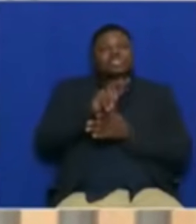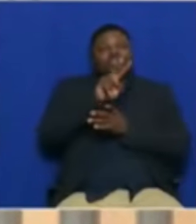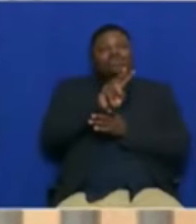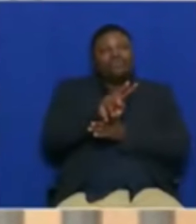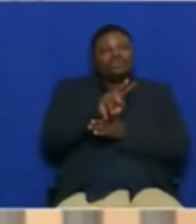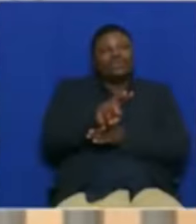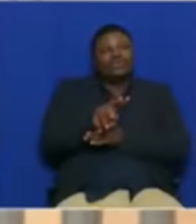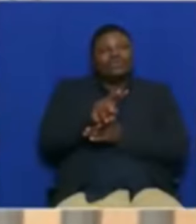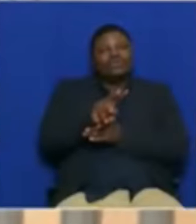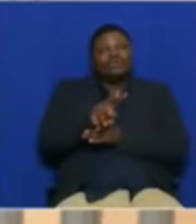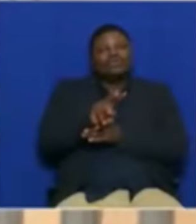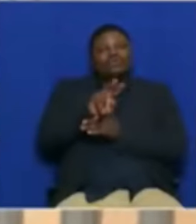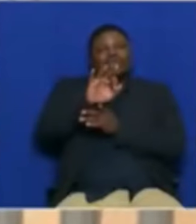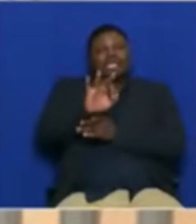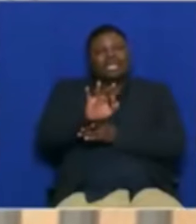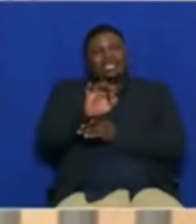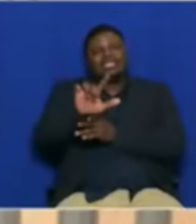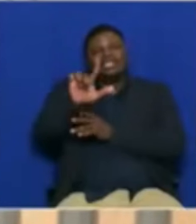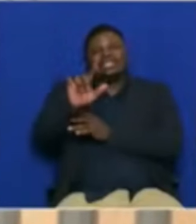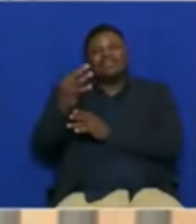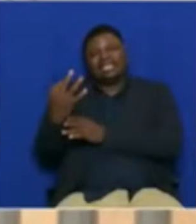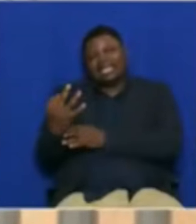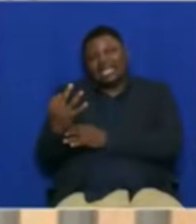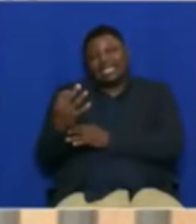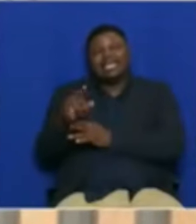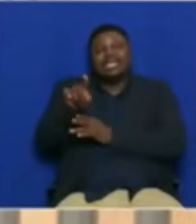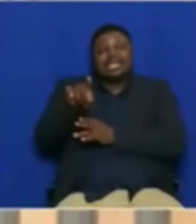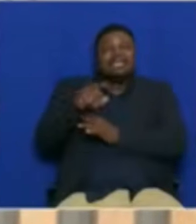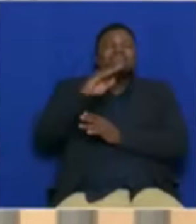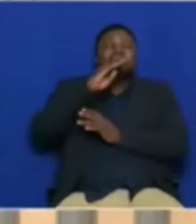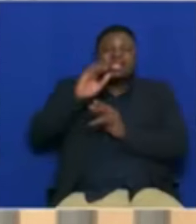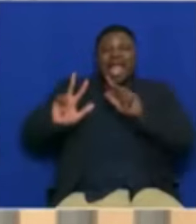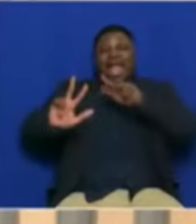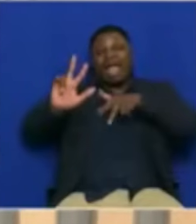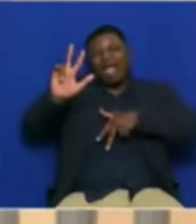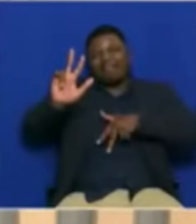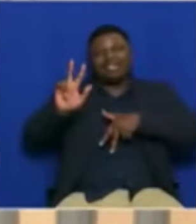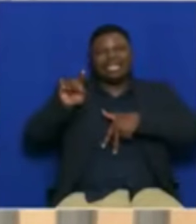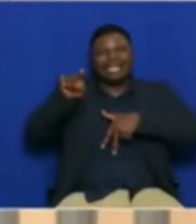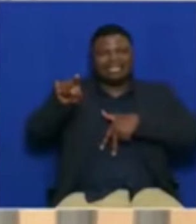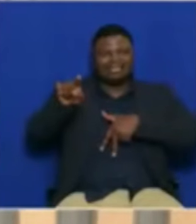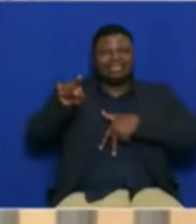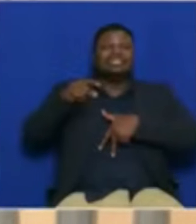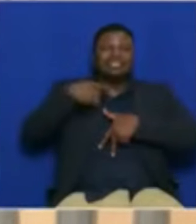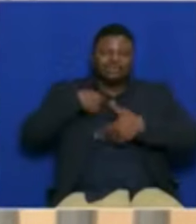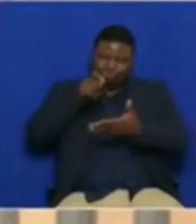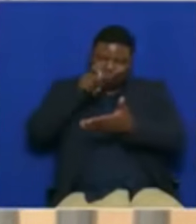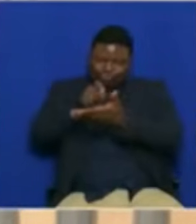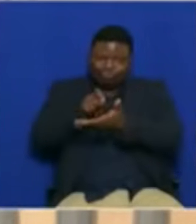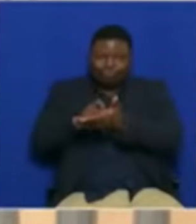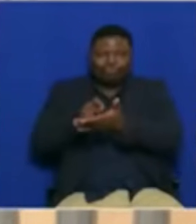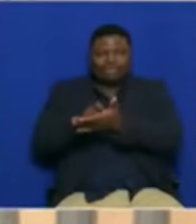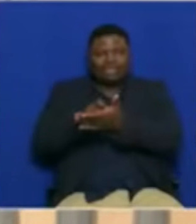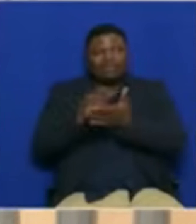That is your affidavit in support of an application for a warrant of arrest. Page again, I'm